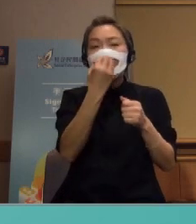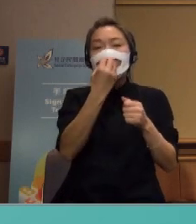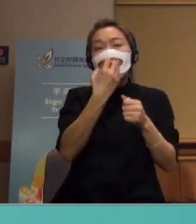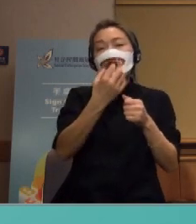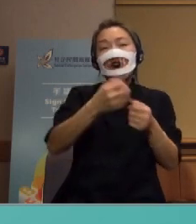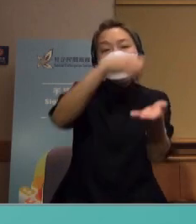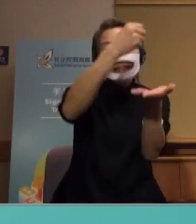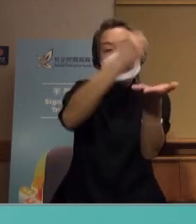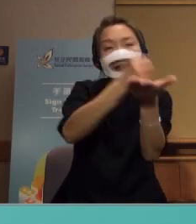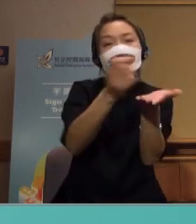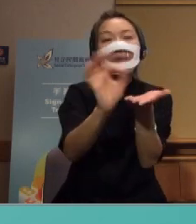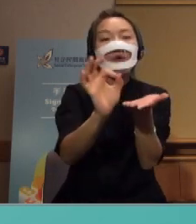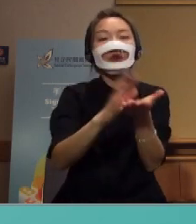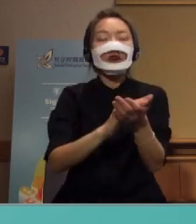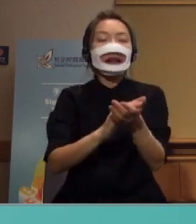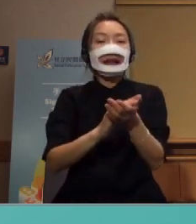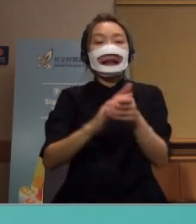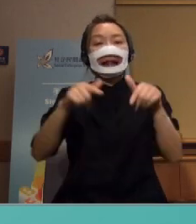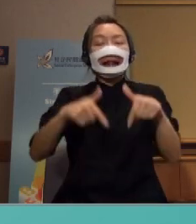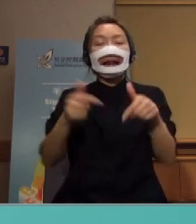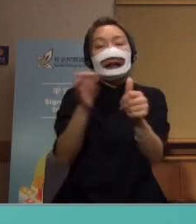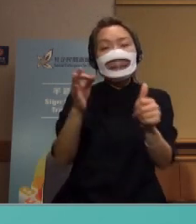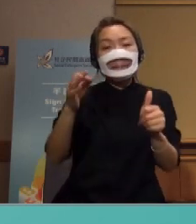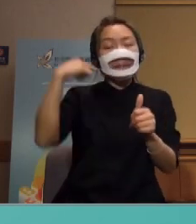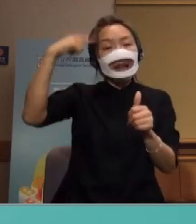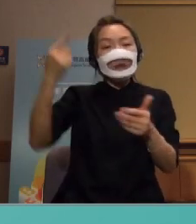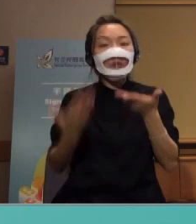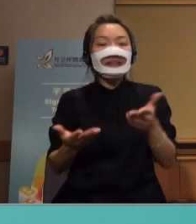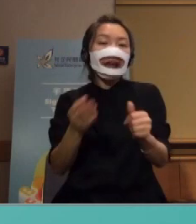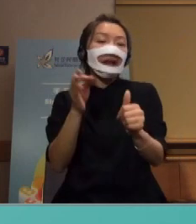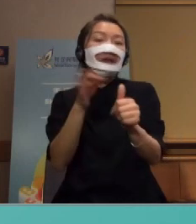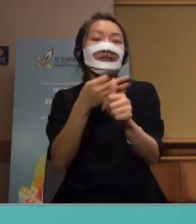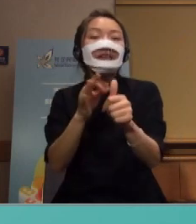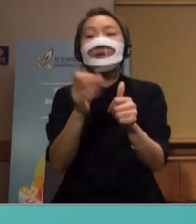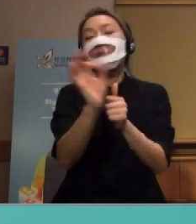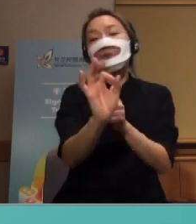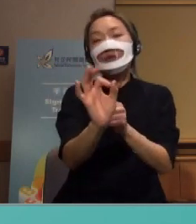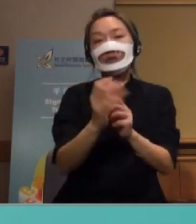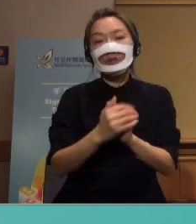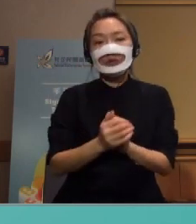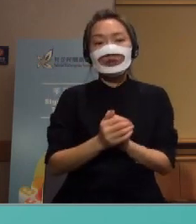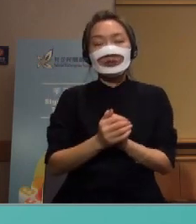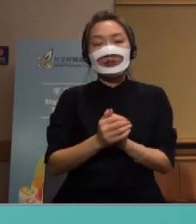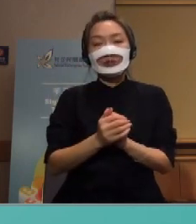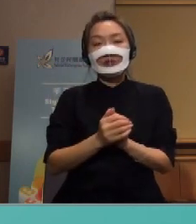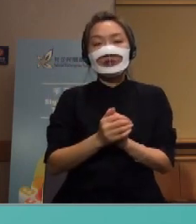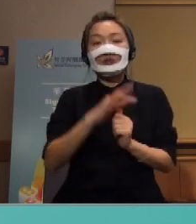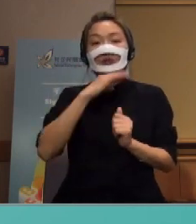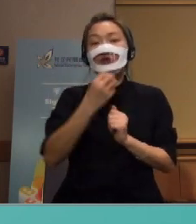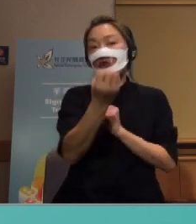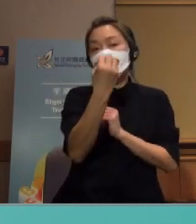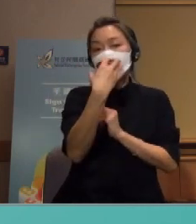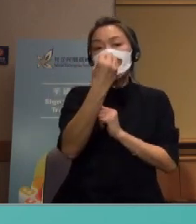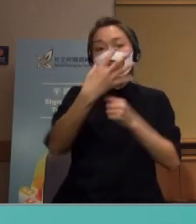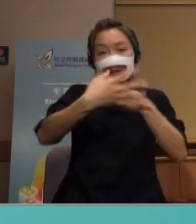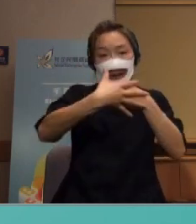our key kind of North Star is actually to build the world's 5th carbon registry and build it here in Hong Kong. And with the existence of this